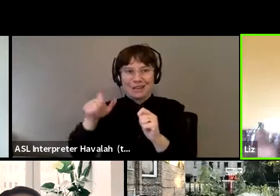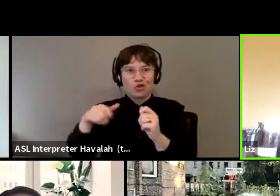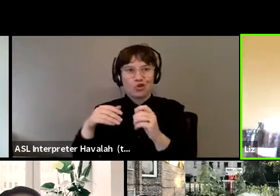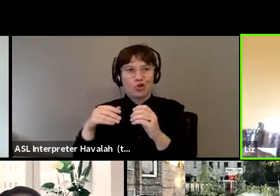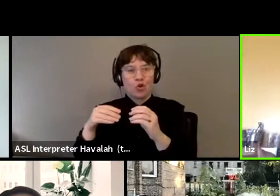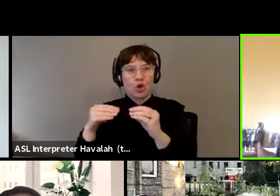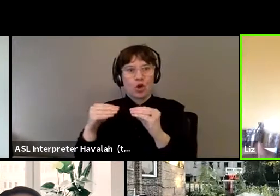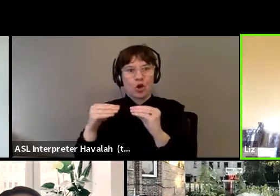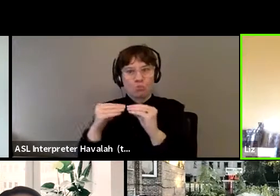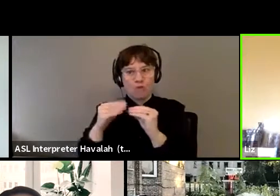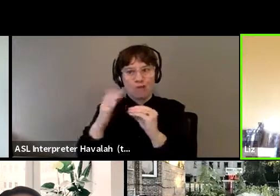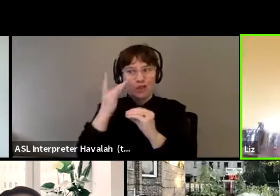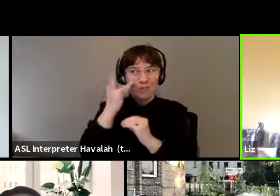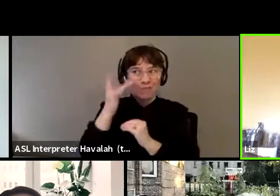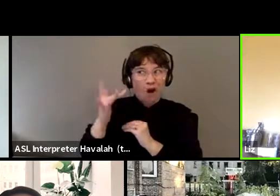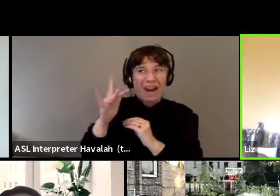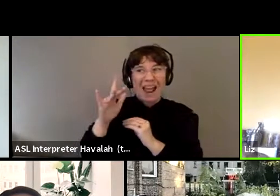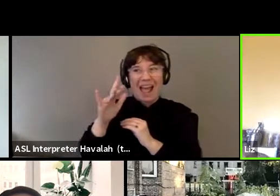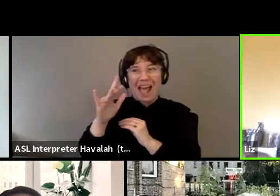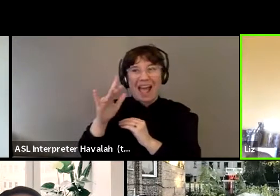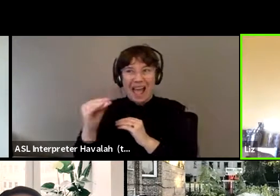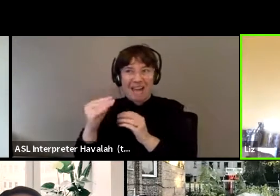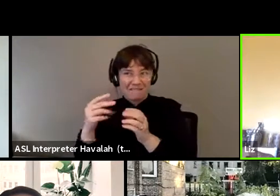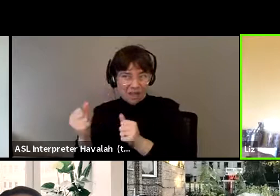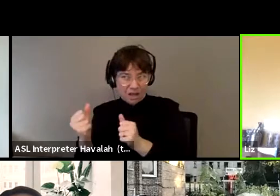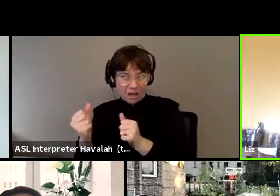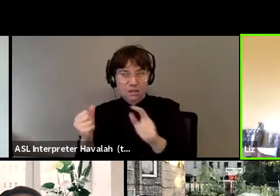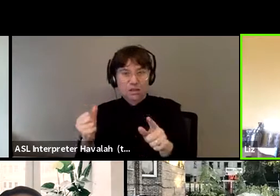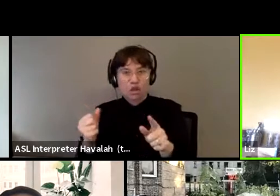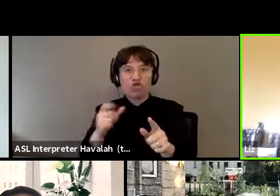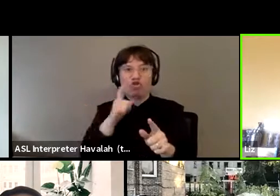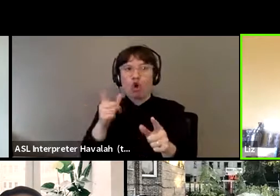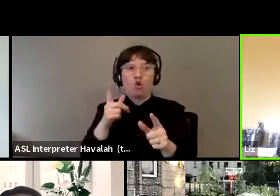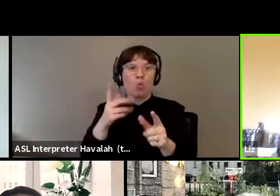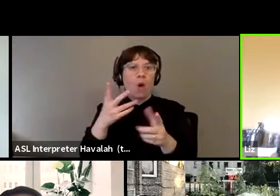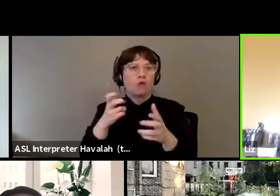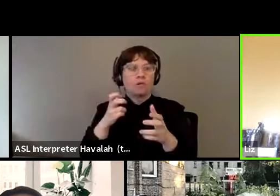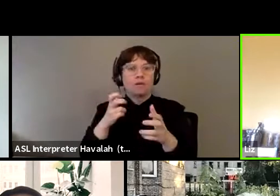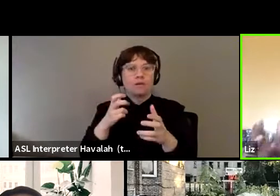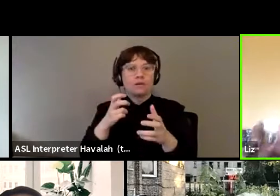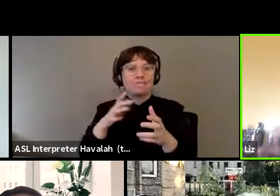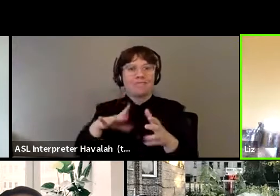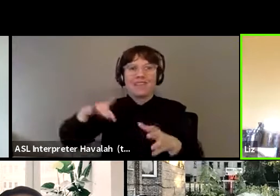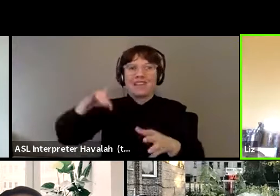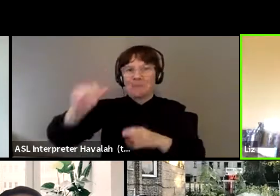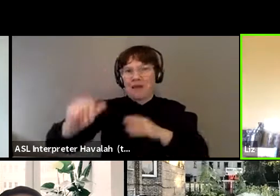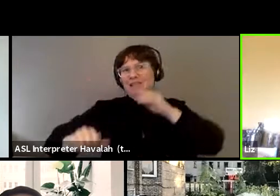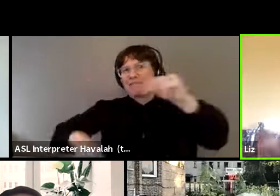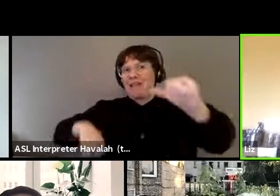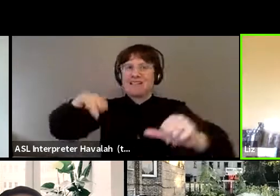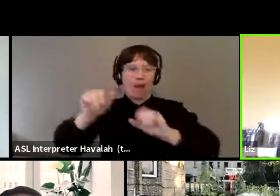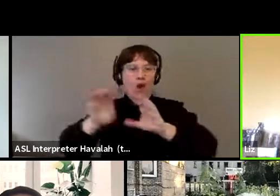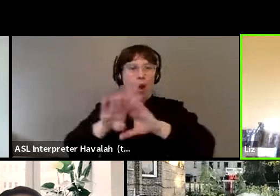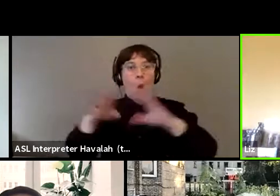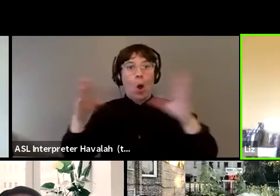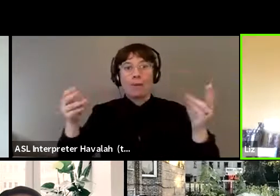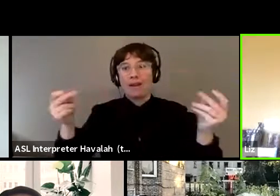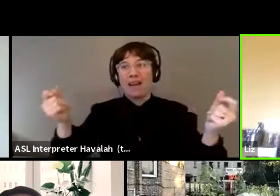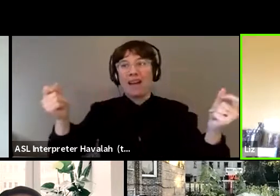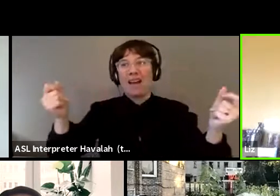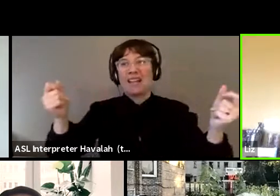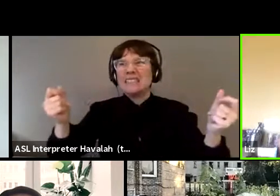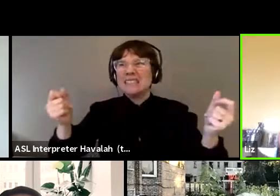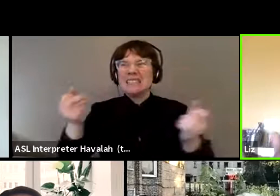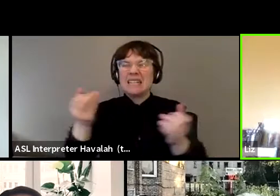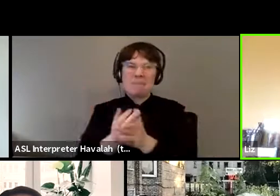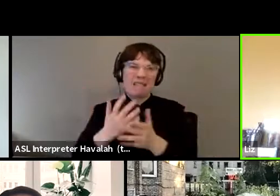moving smart so that you don't spend all this money just to have issues when you open that could have been solved if you had just